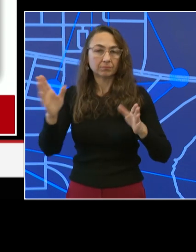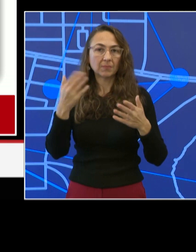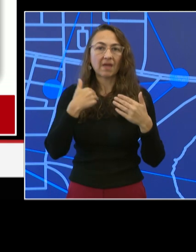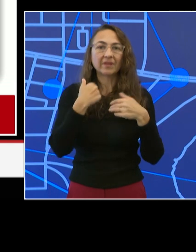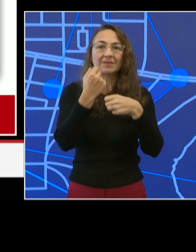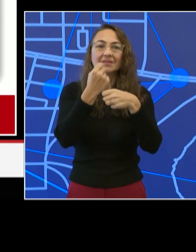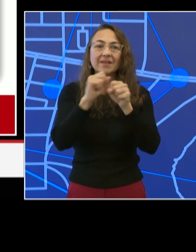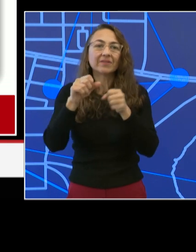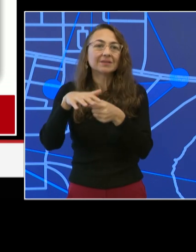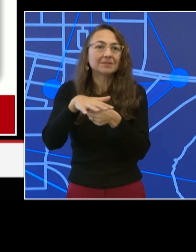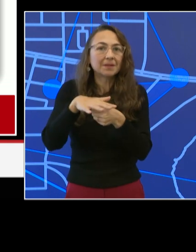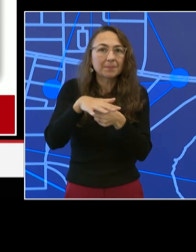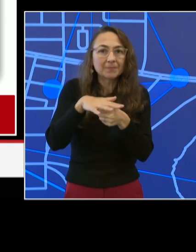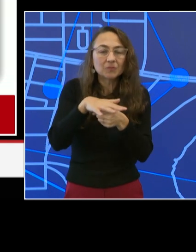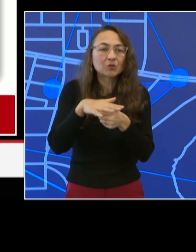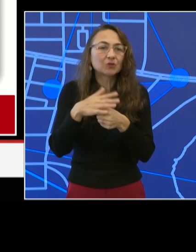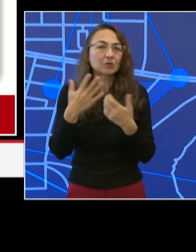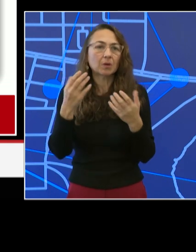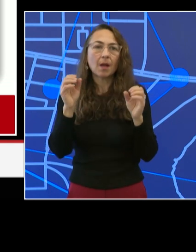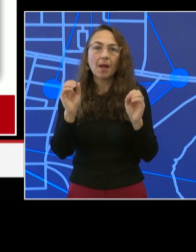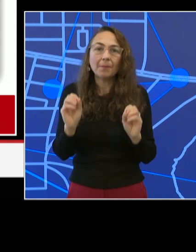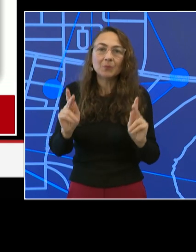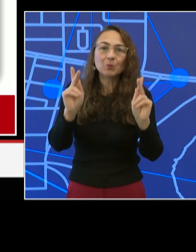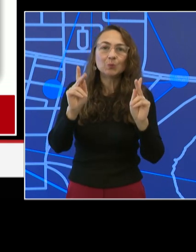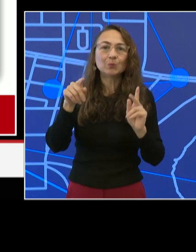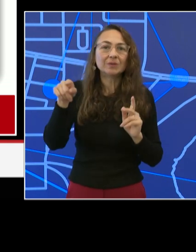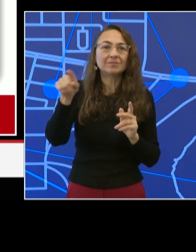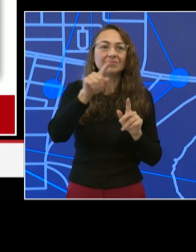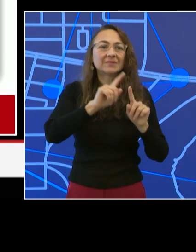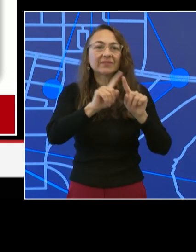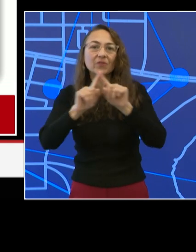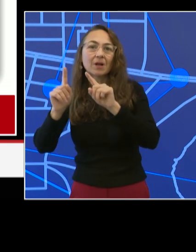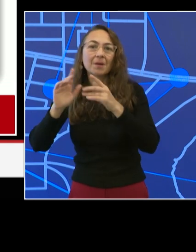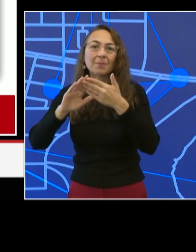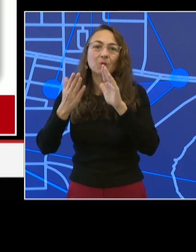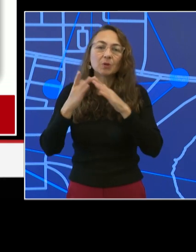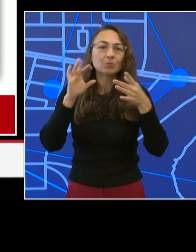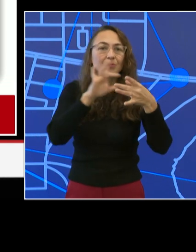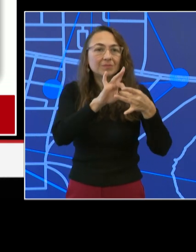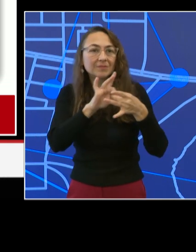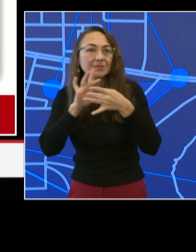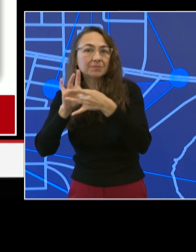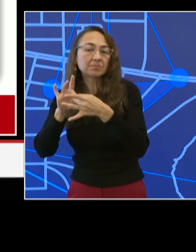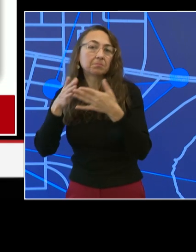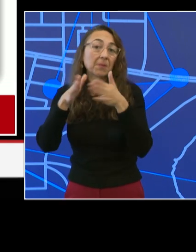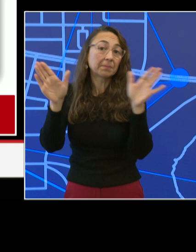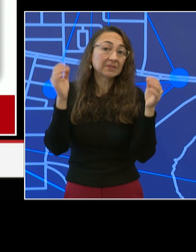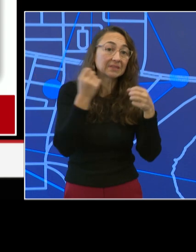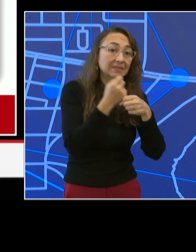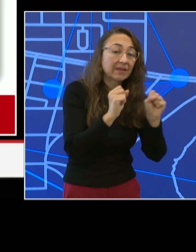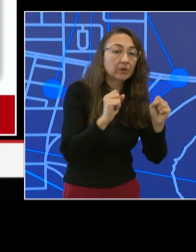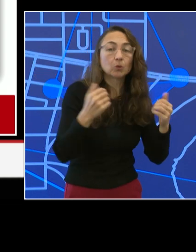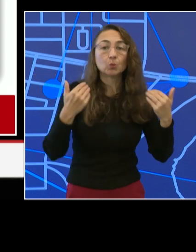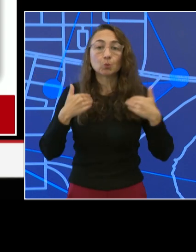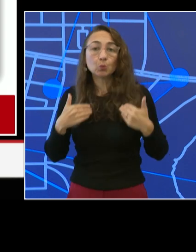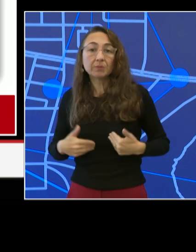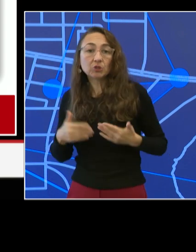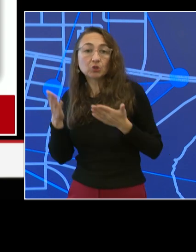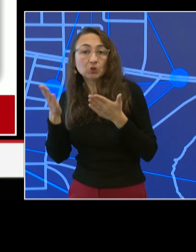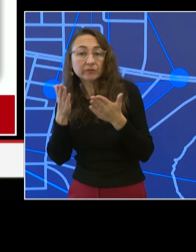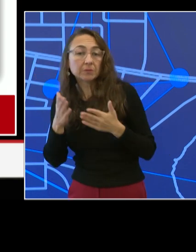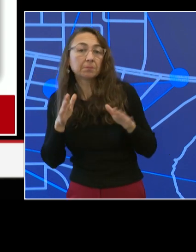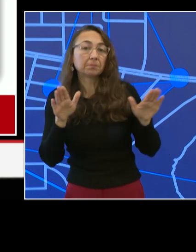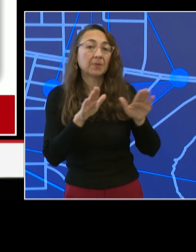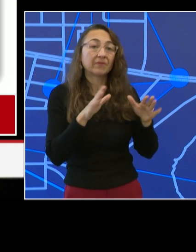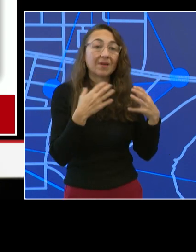create opportunities for multiple community relations, public safety, human services, behavioral health agencies, all